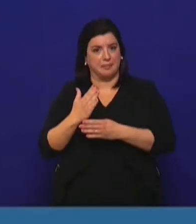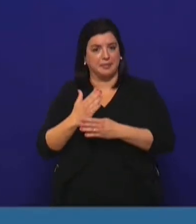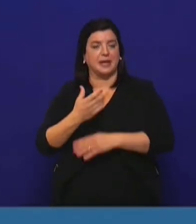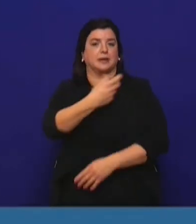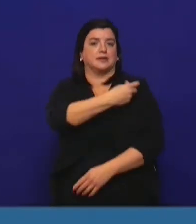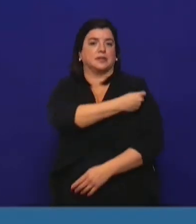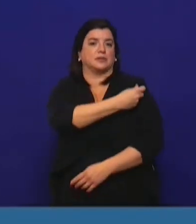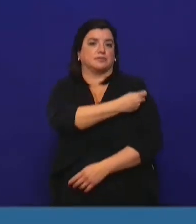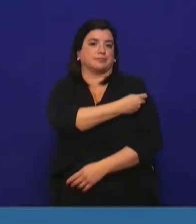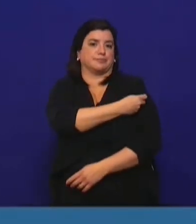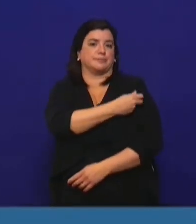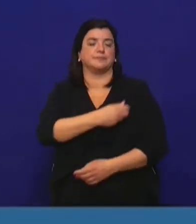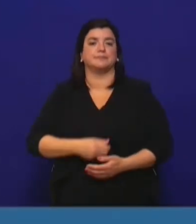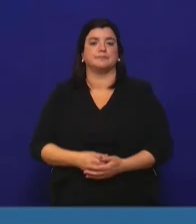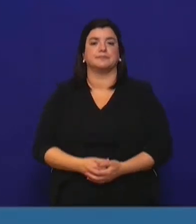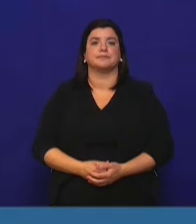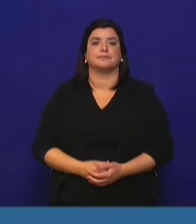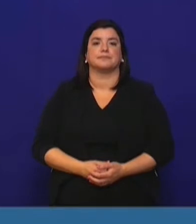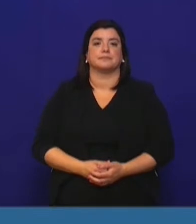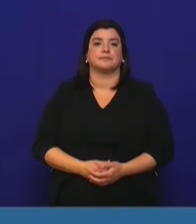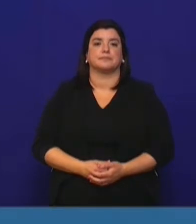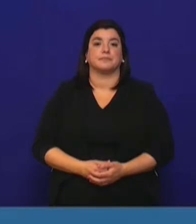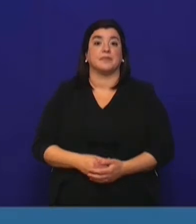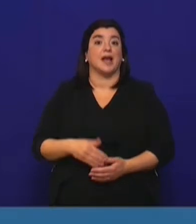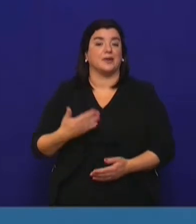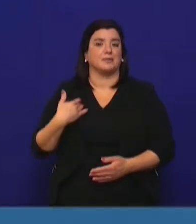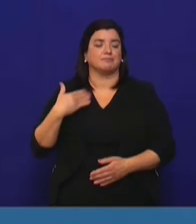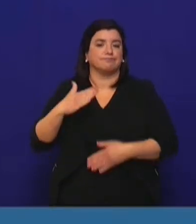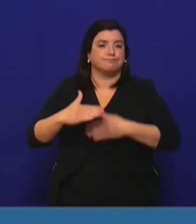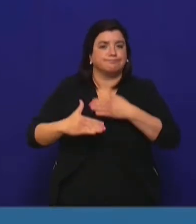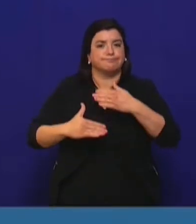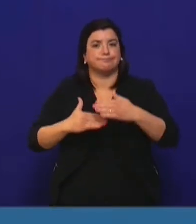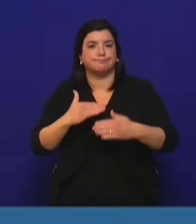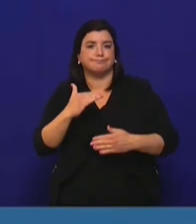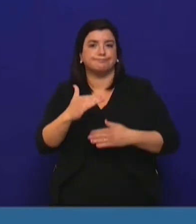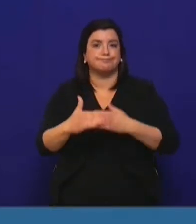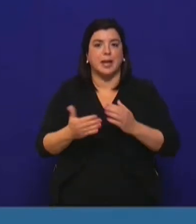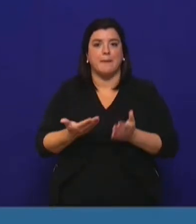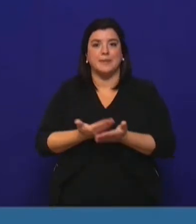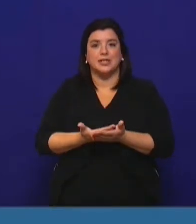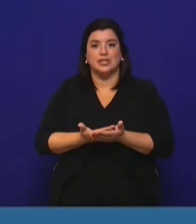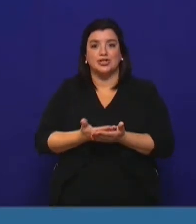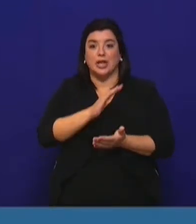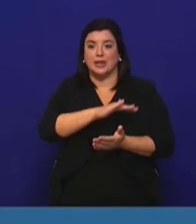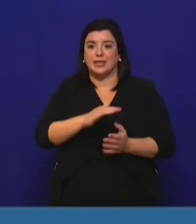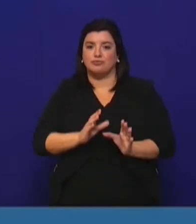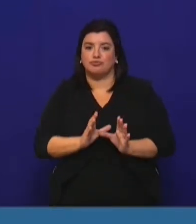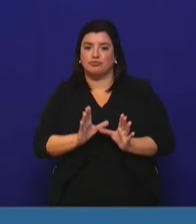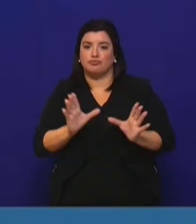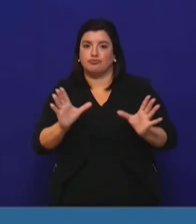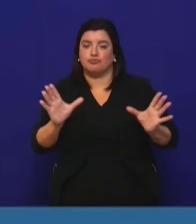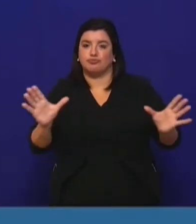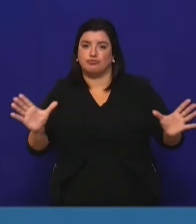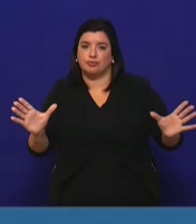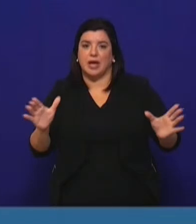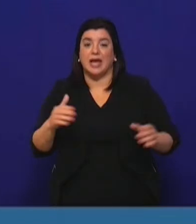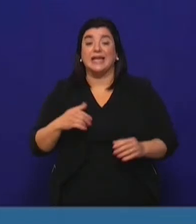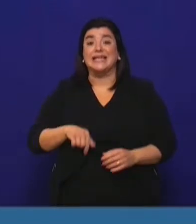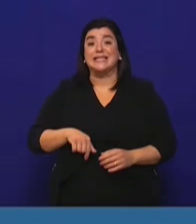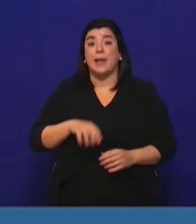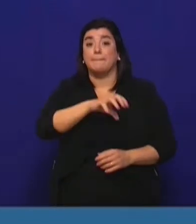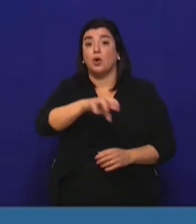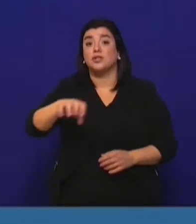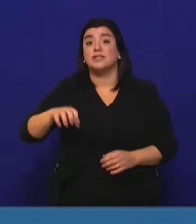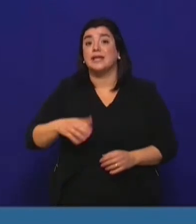anzjani. U allura dawn qed isir firxa iktar wiesa fejn għandna 10 ċentri tas-saħħa u